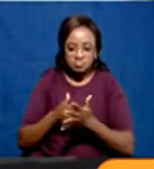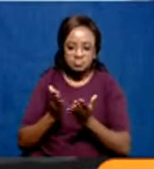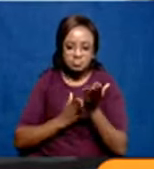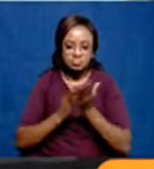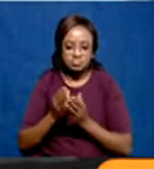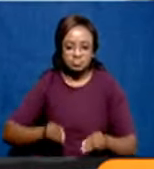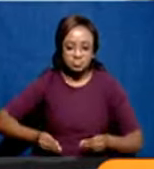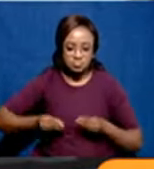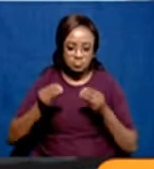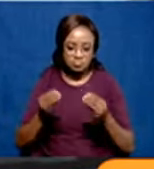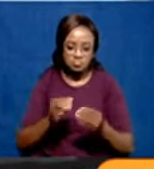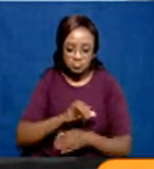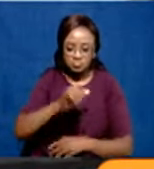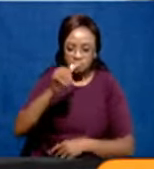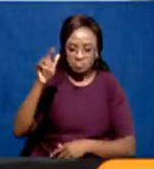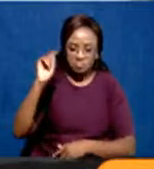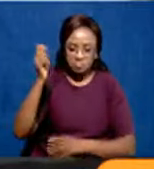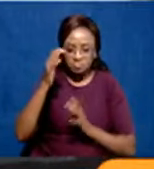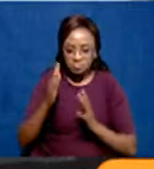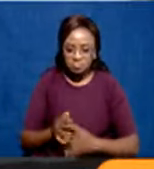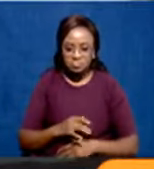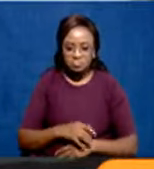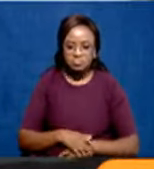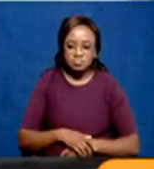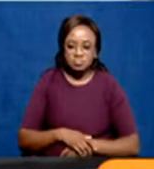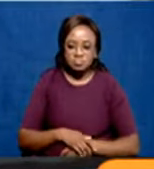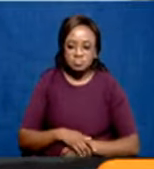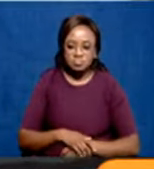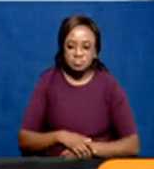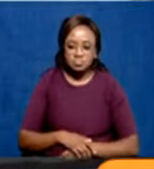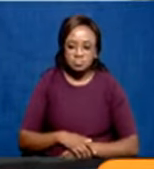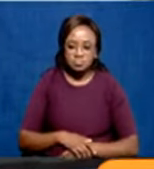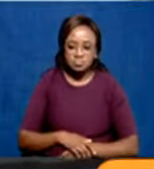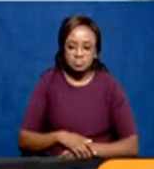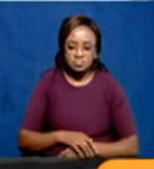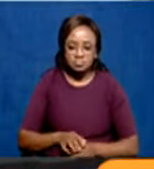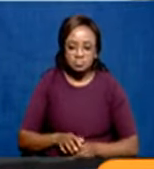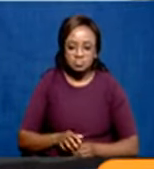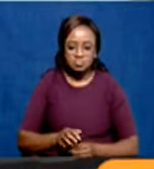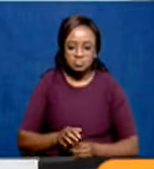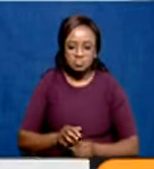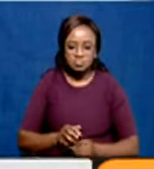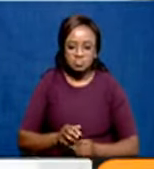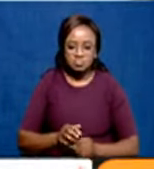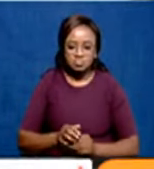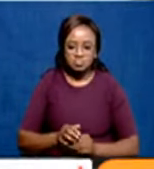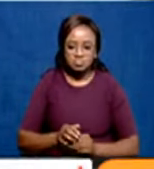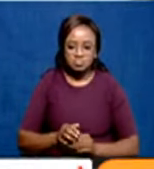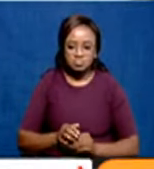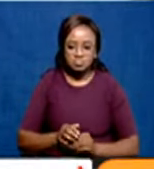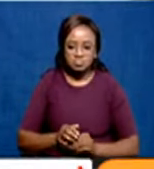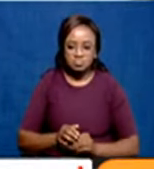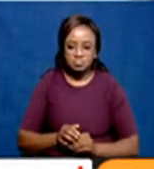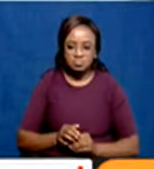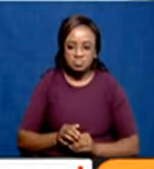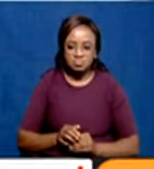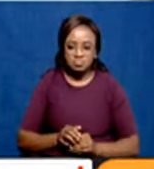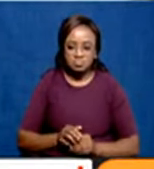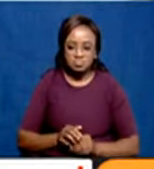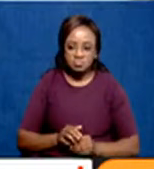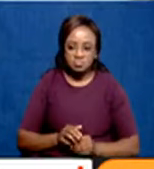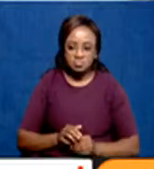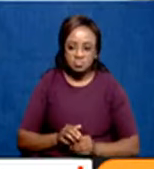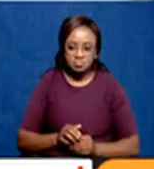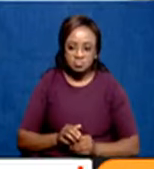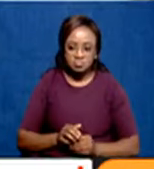the resources that they could be able to benefit from, and we've got a lot of unscrupulous people who are making benefit where they should not. Yeah. So what are the guarantees